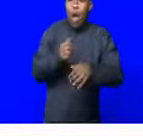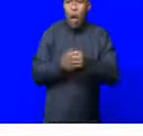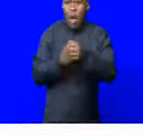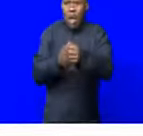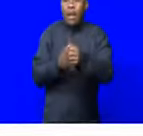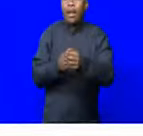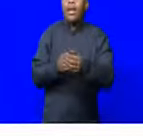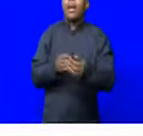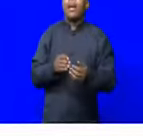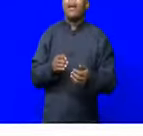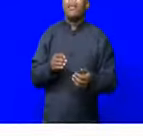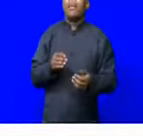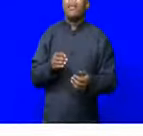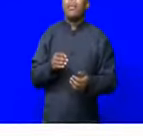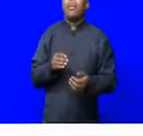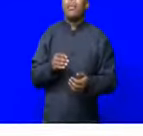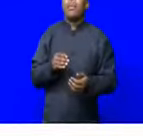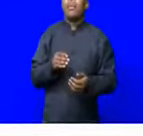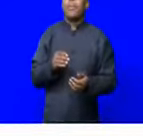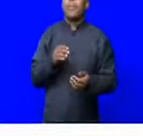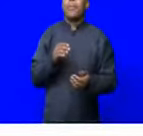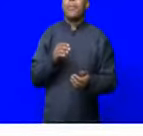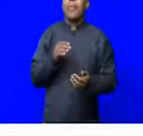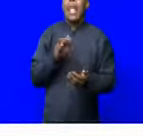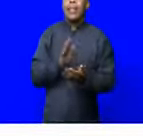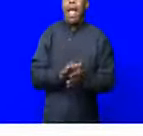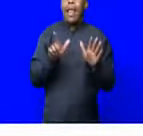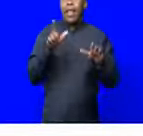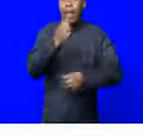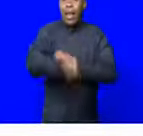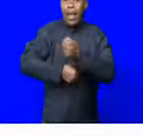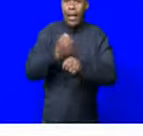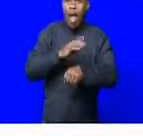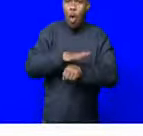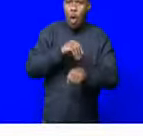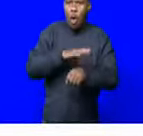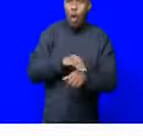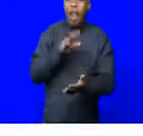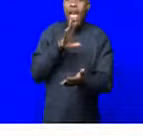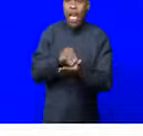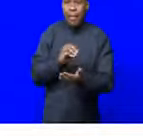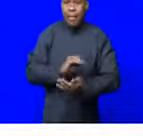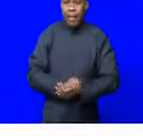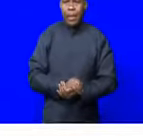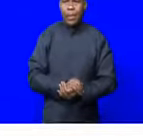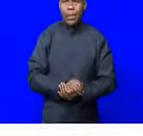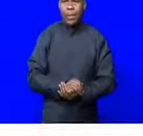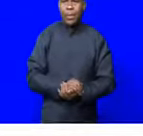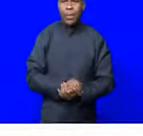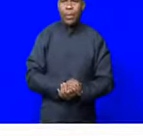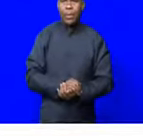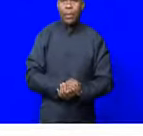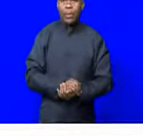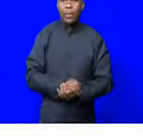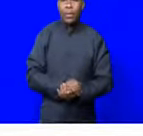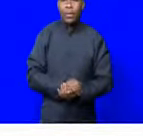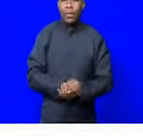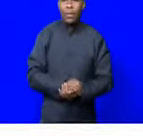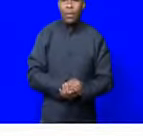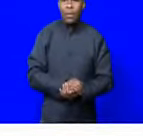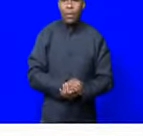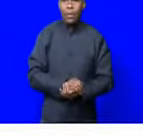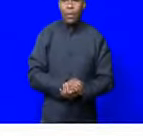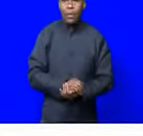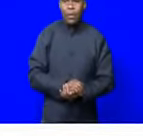throne in 1952. Reporting for Eswatini TV News, I'm Kian MCB with Timbingos Mavimbela in Temba Shabango,